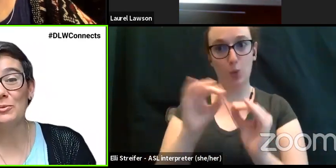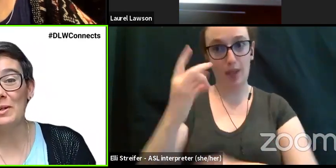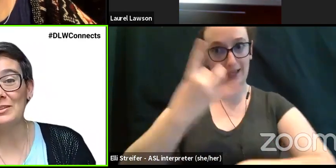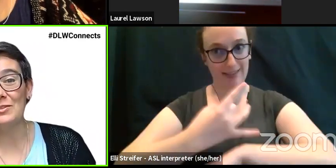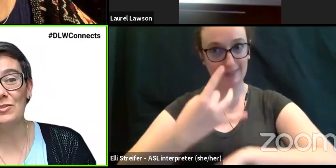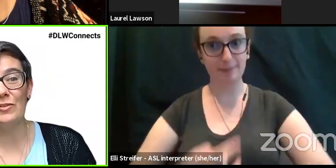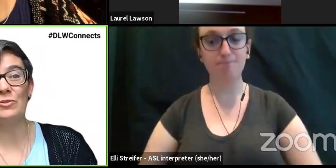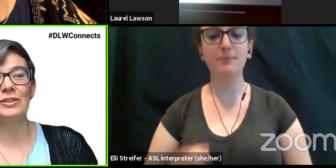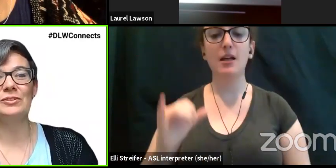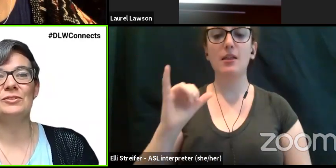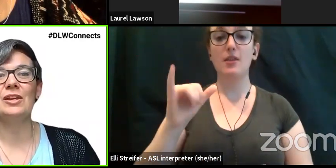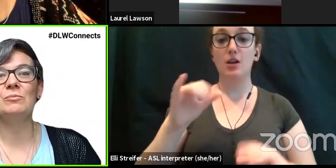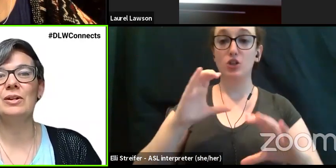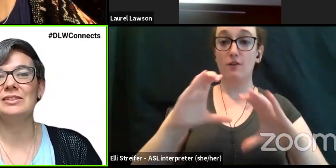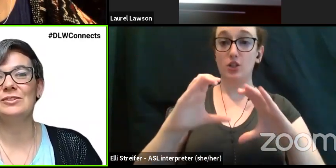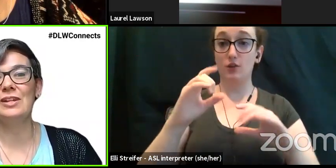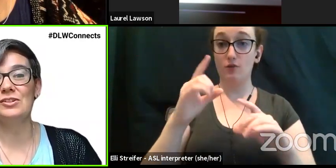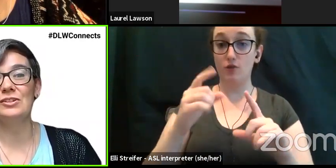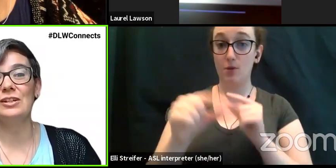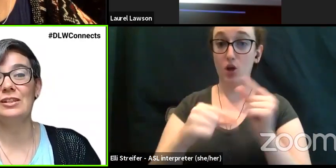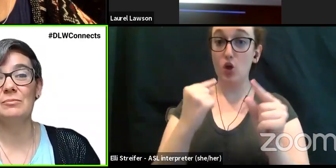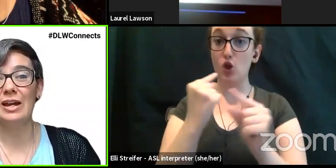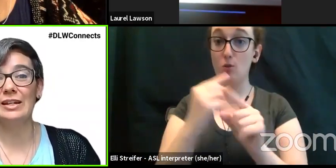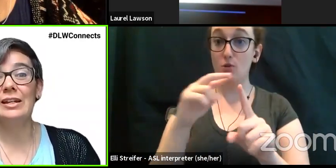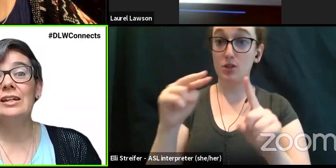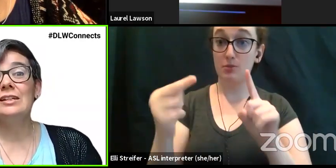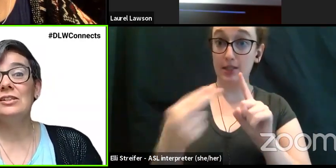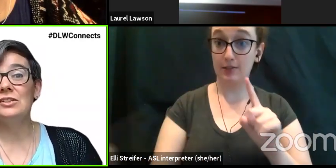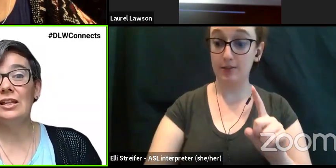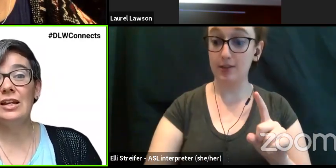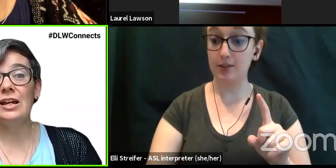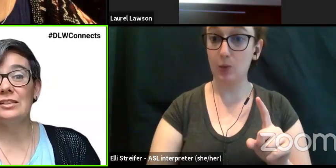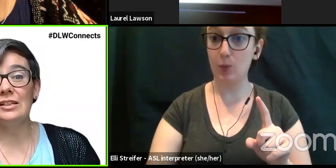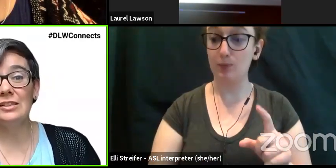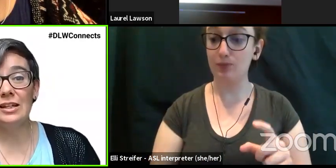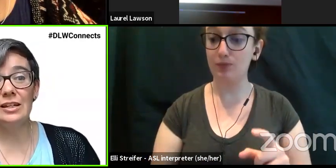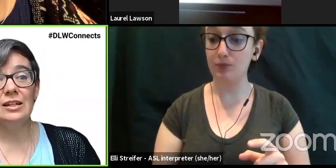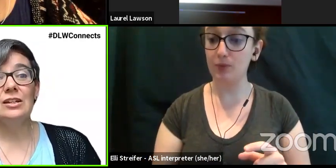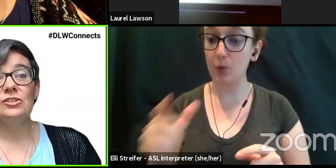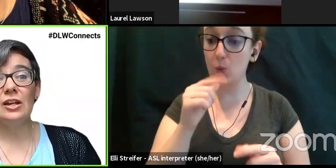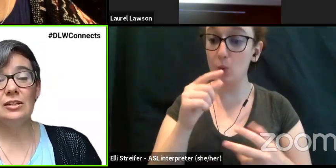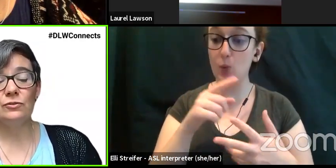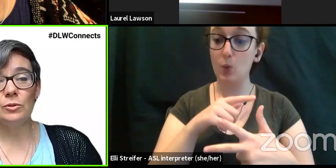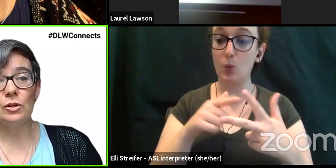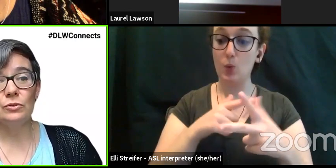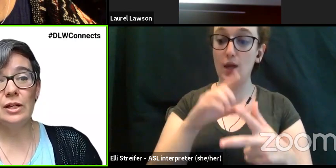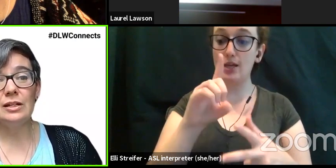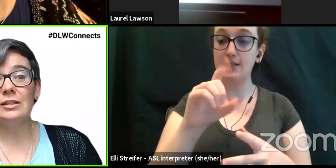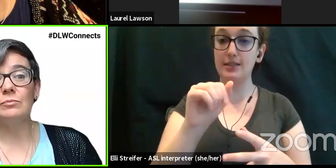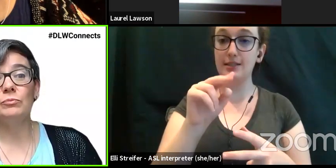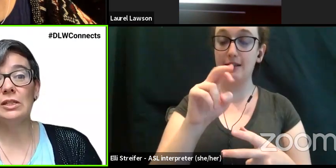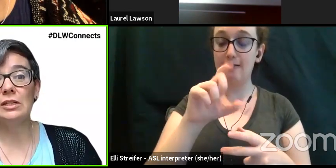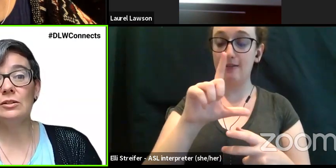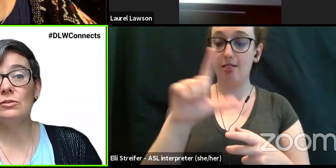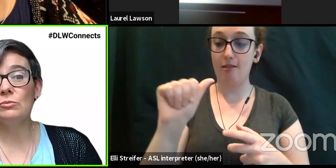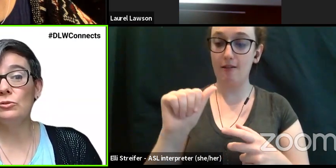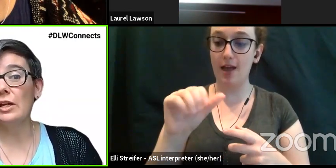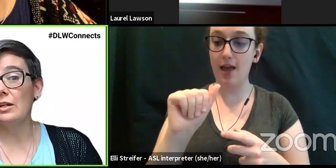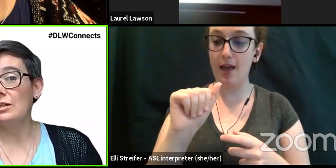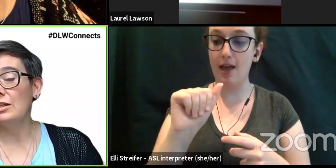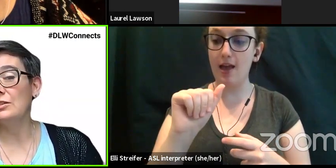global perspectives from Directors Lab West International alumni, Daniela Atiencia, Jana Formicona, and